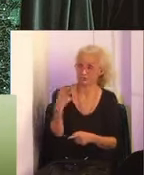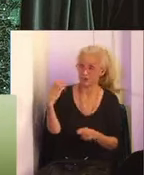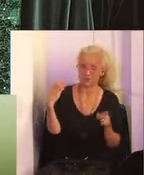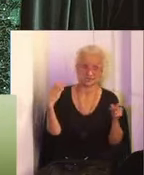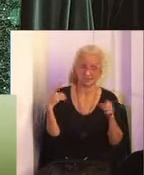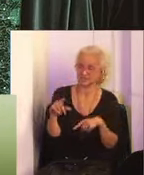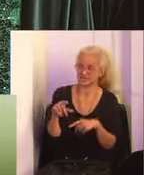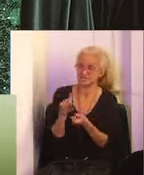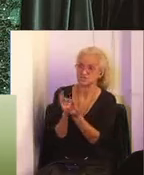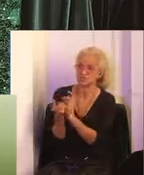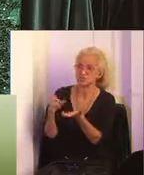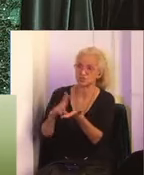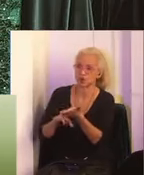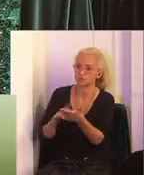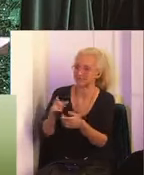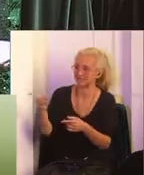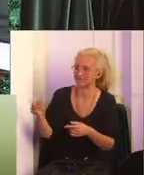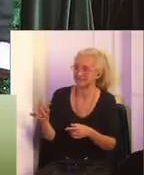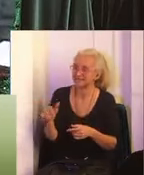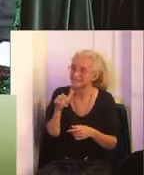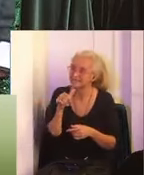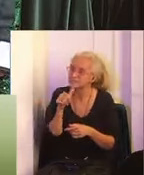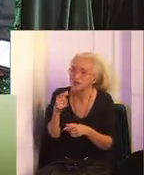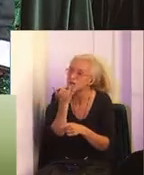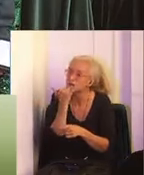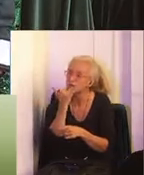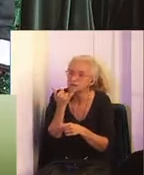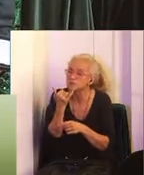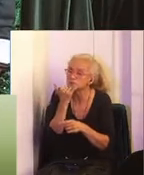rewriting the contracts, which is still not right.